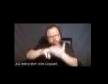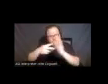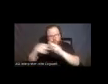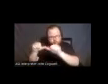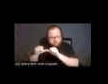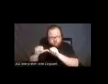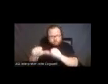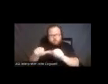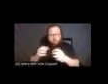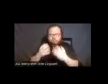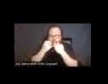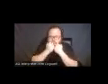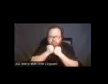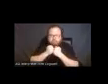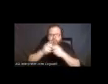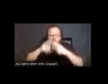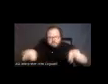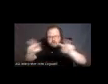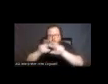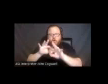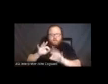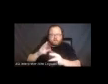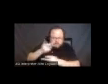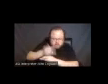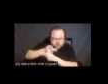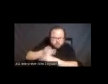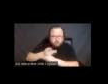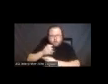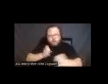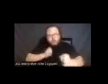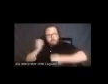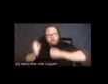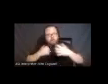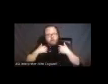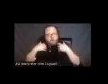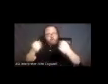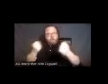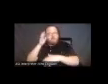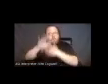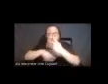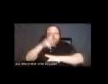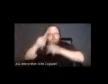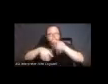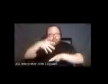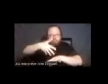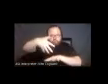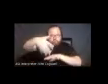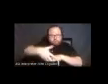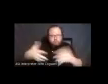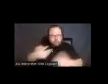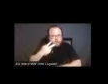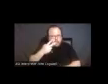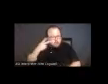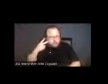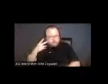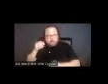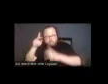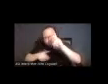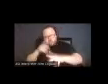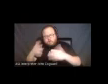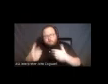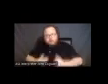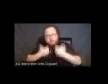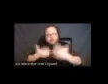the values of caring and emotional wellness to all Indigenous peoples, Native Americans, and residents of